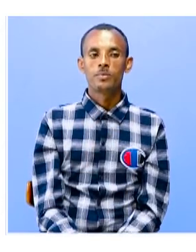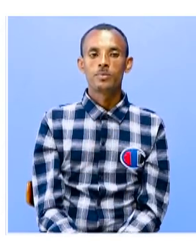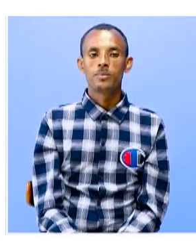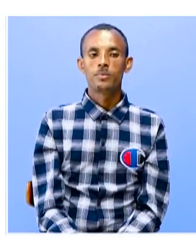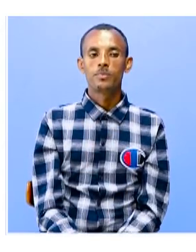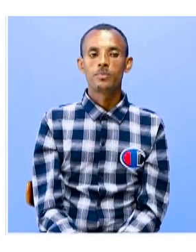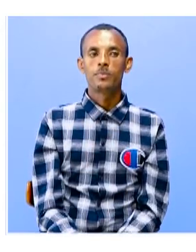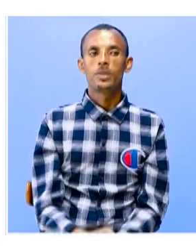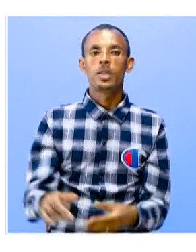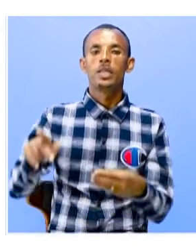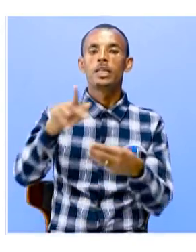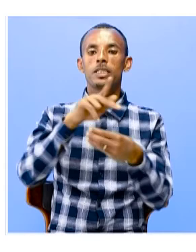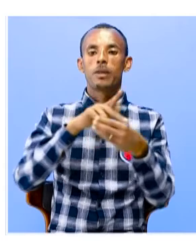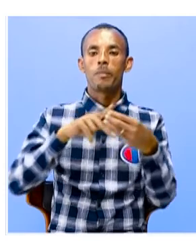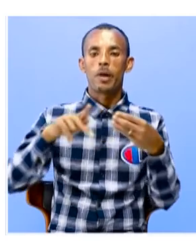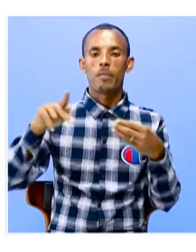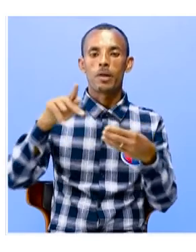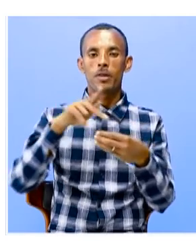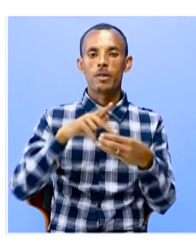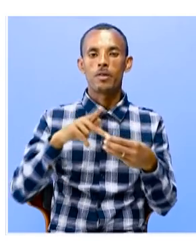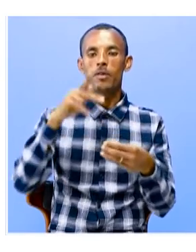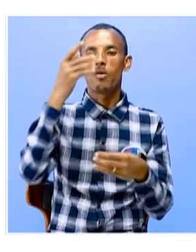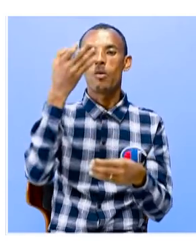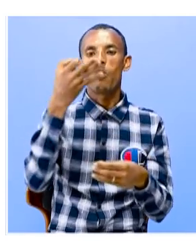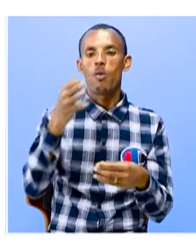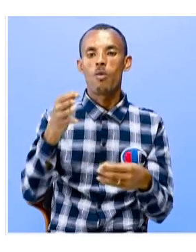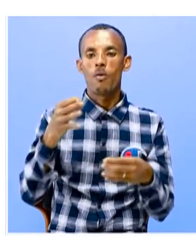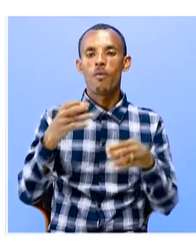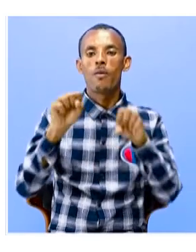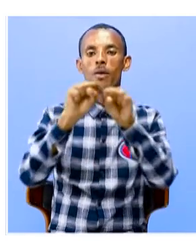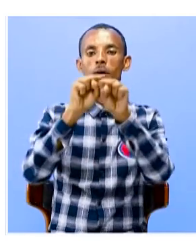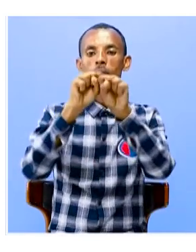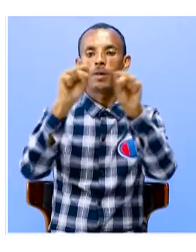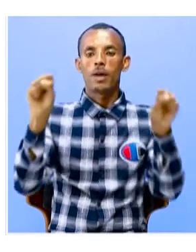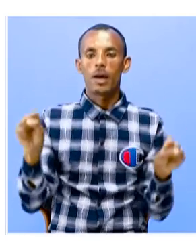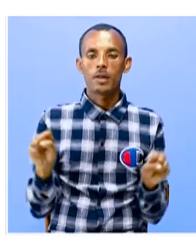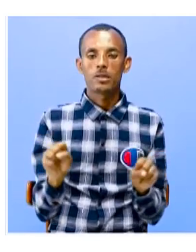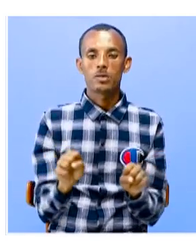The perimeter of a square. The